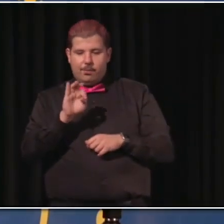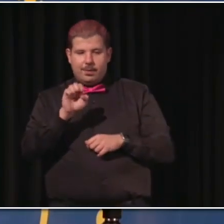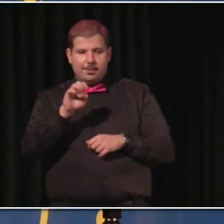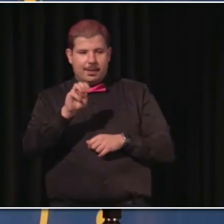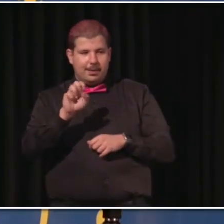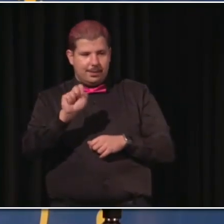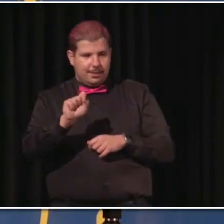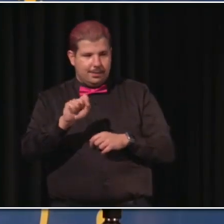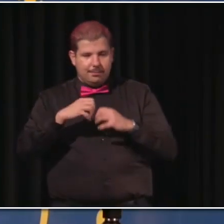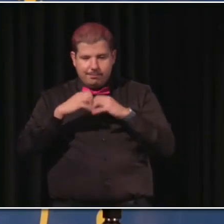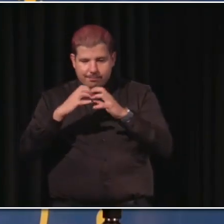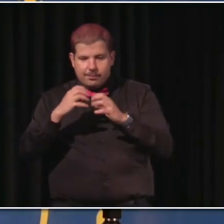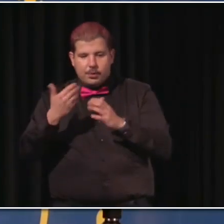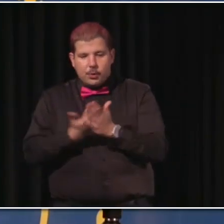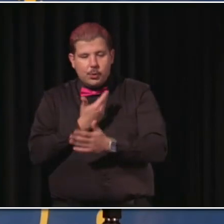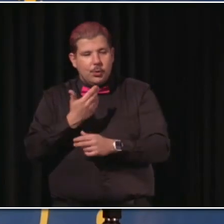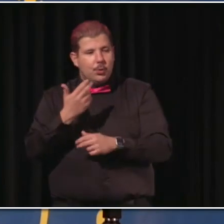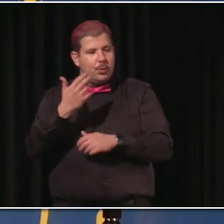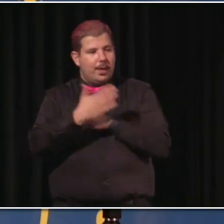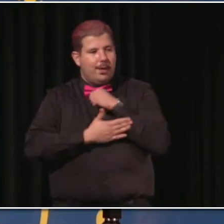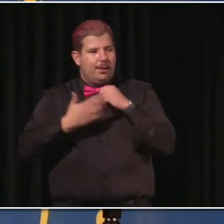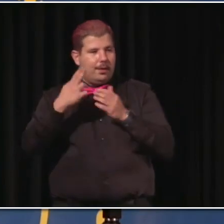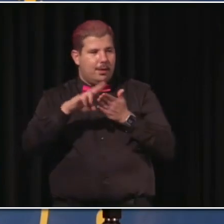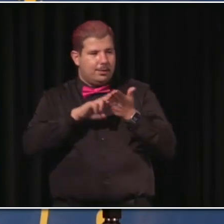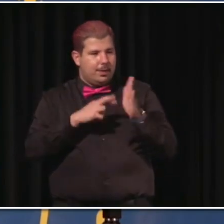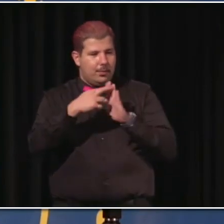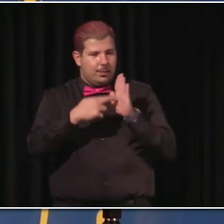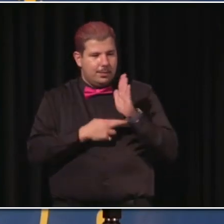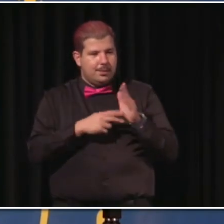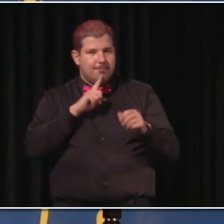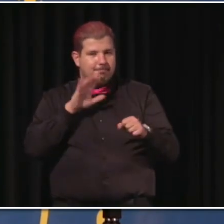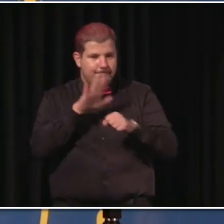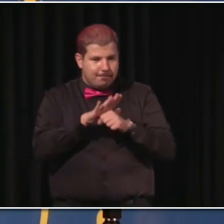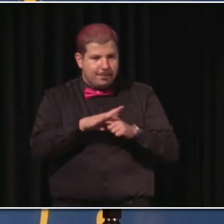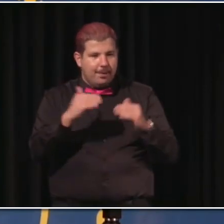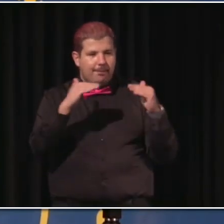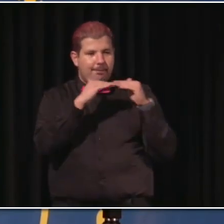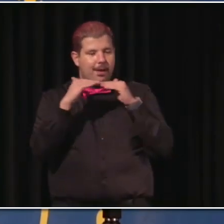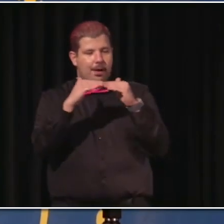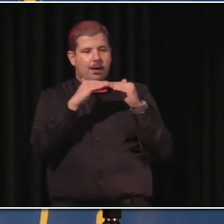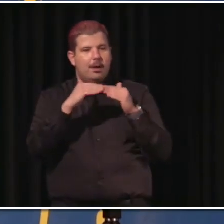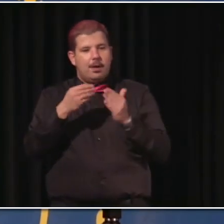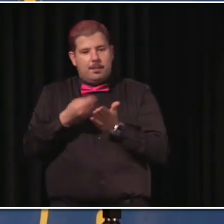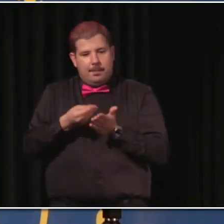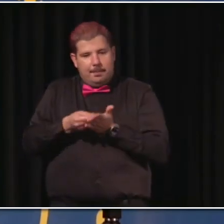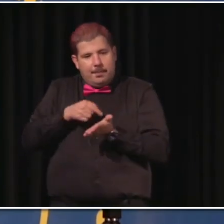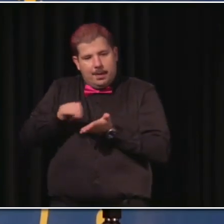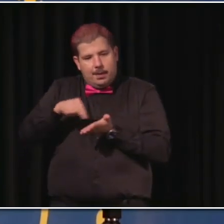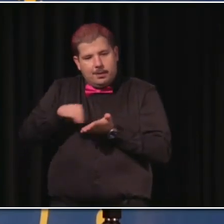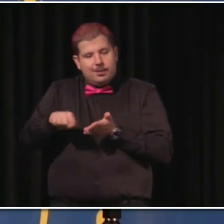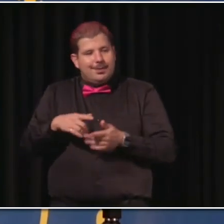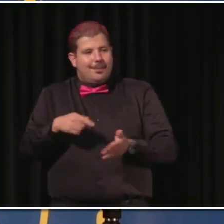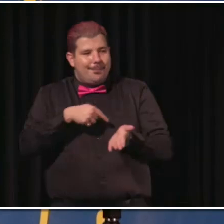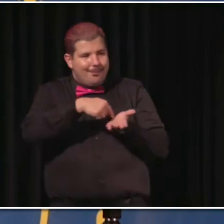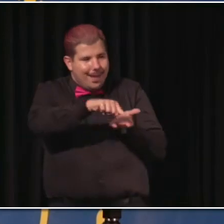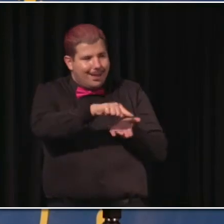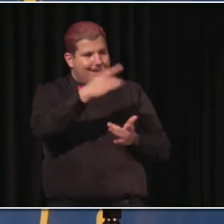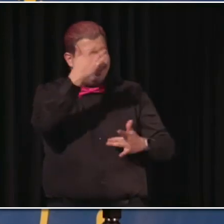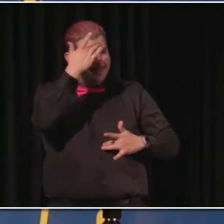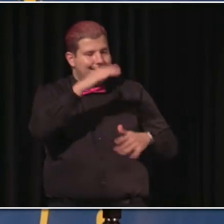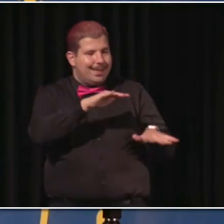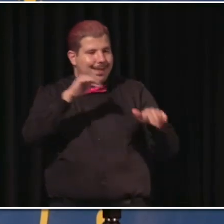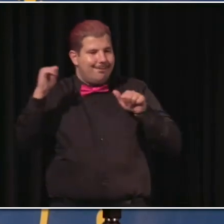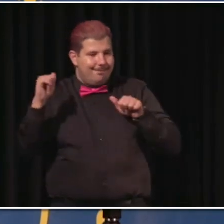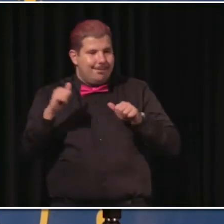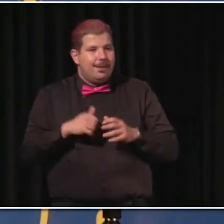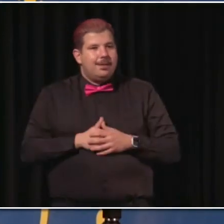enacted new county contracting rules to guarantee fair wages and paid sick leave.